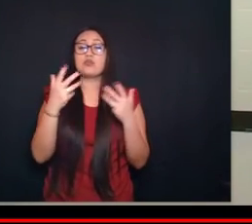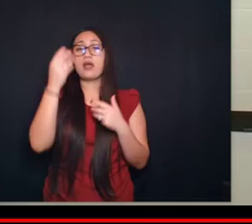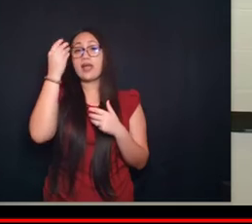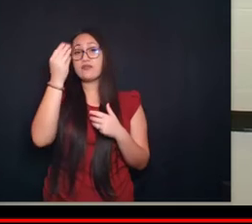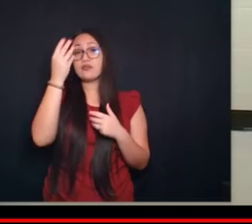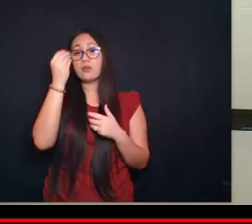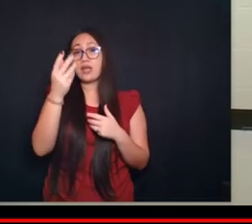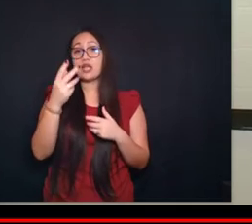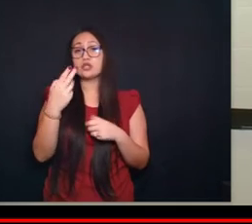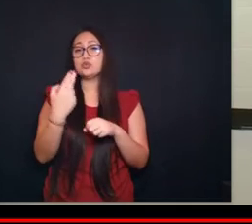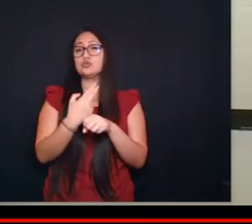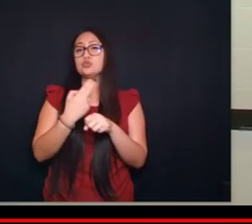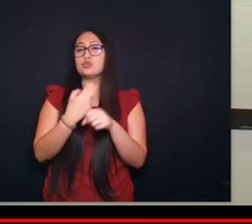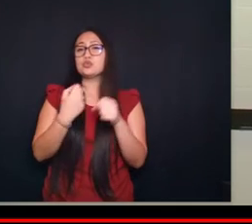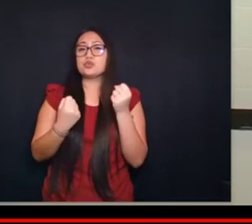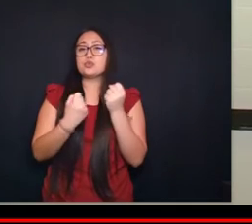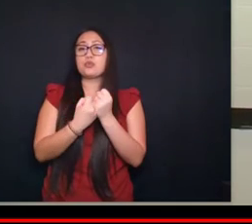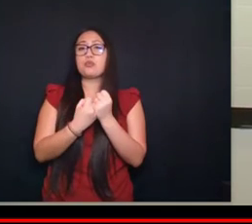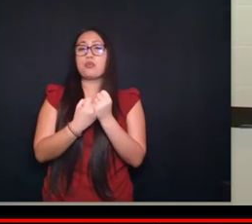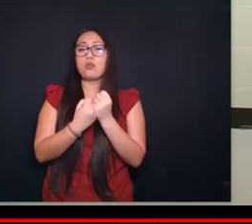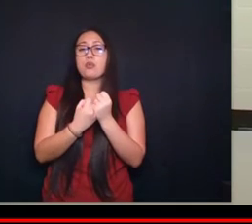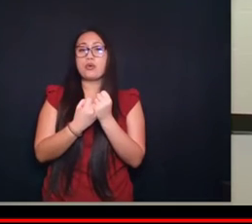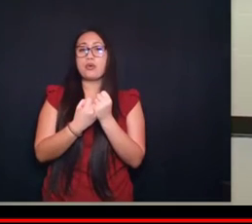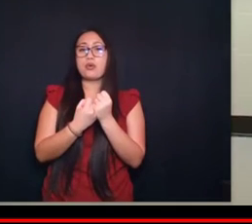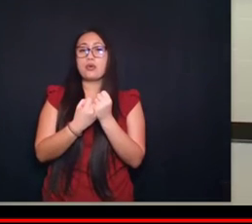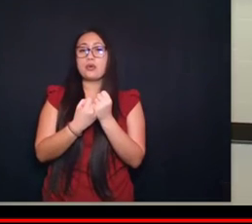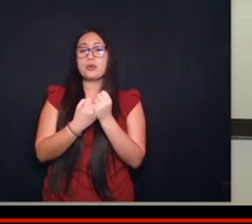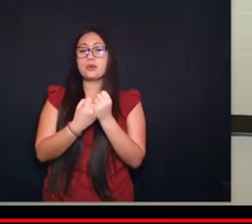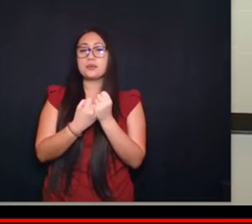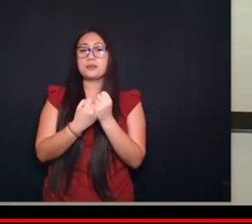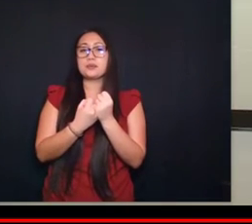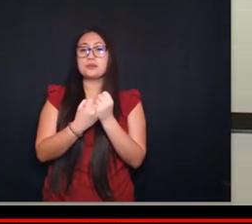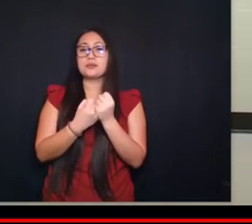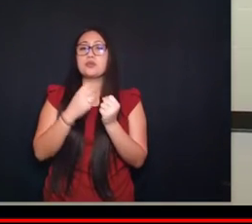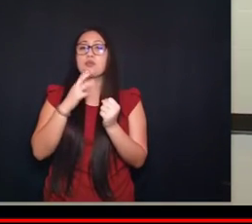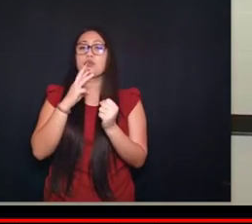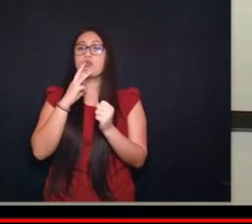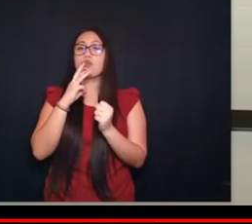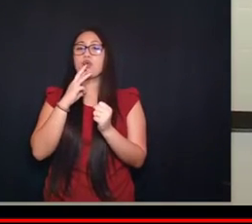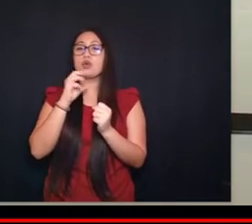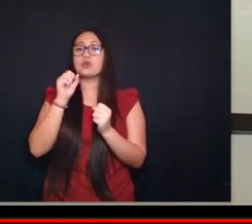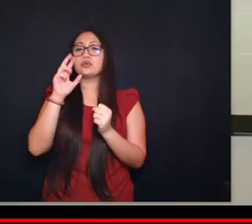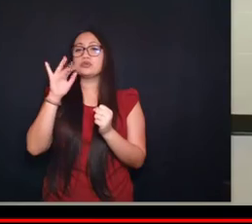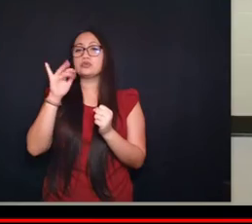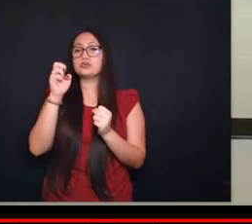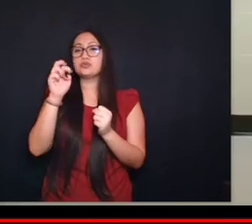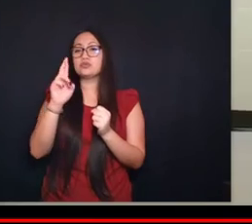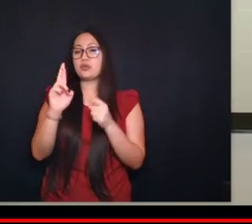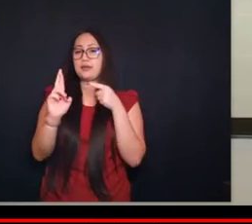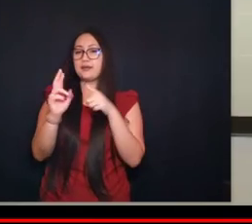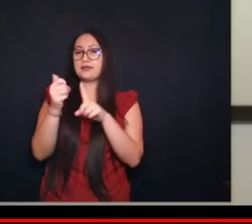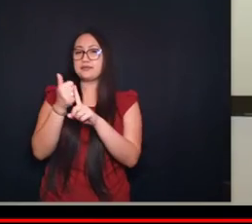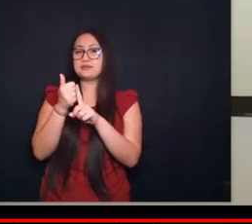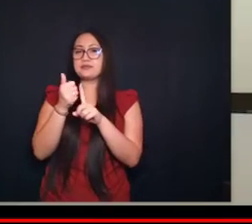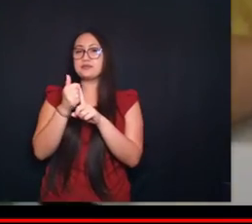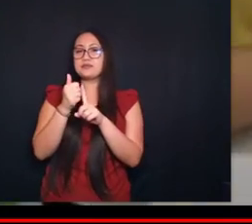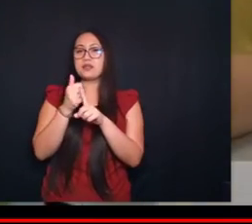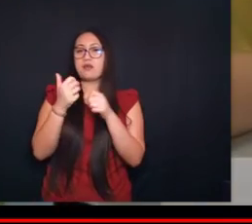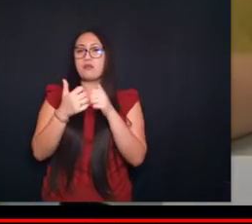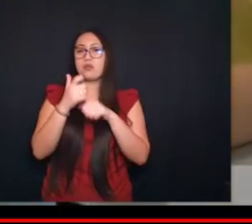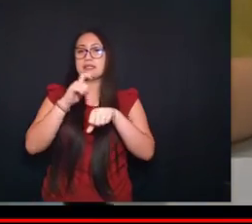the view that water striders spend most of their time on water? Brenna, can you answer that for